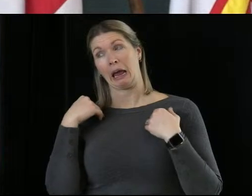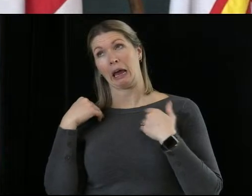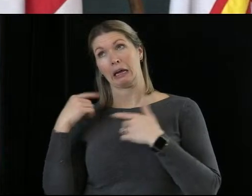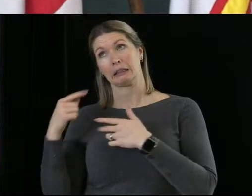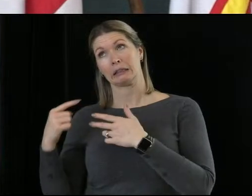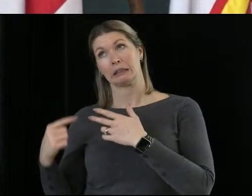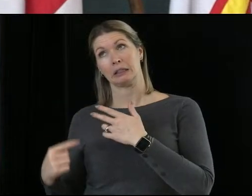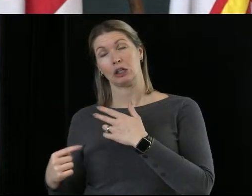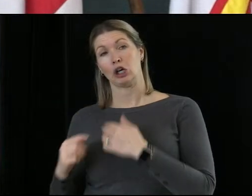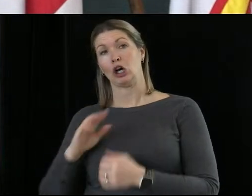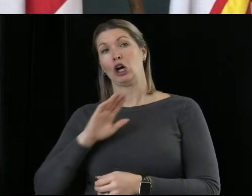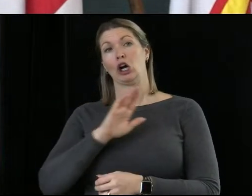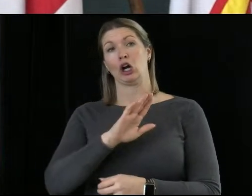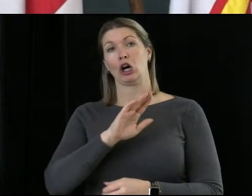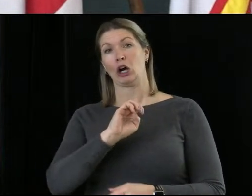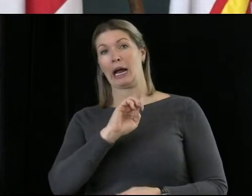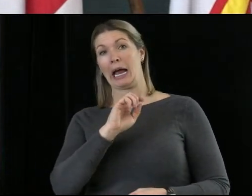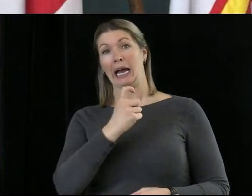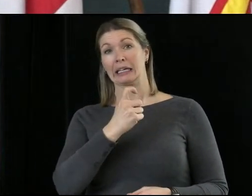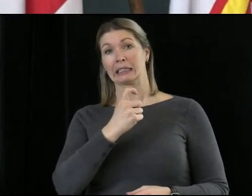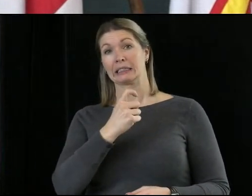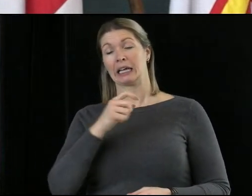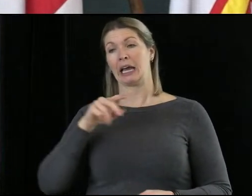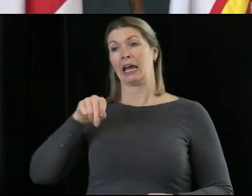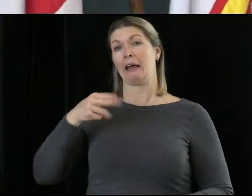Her ex, Philip Smith,